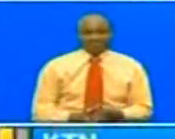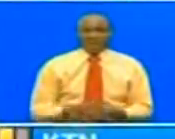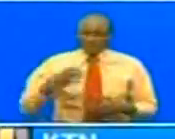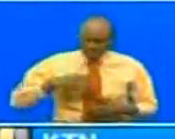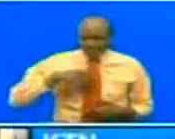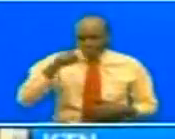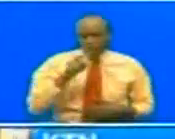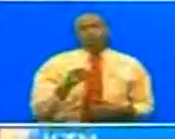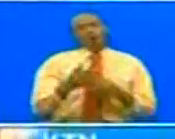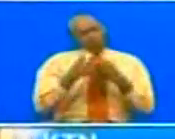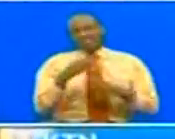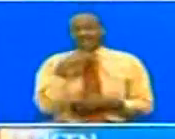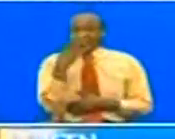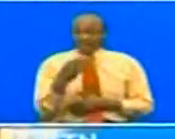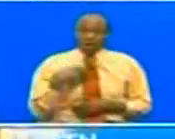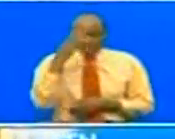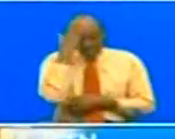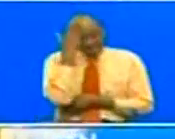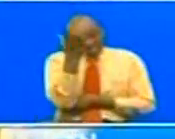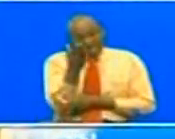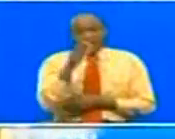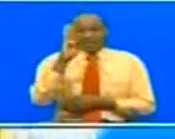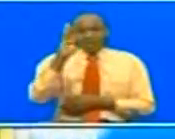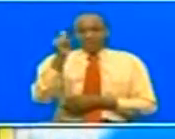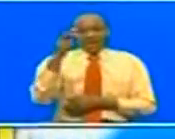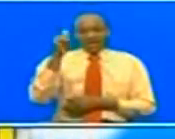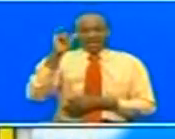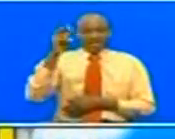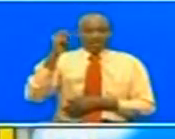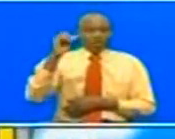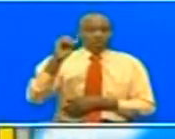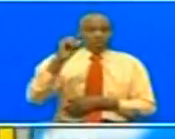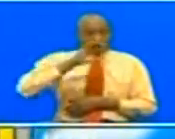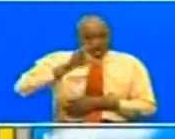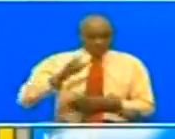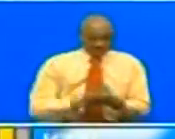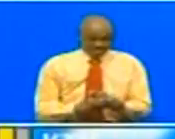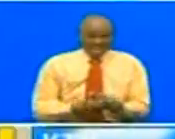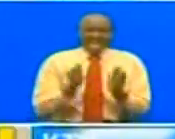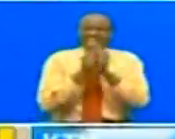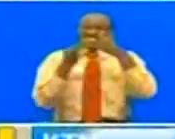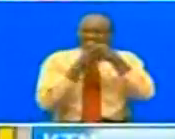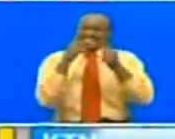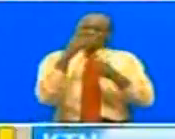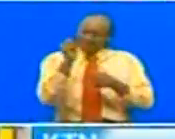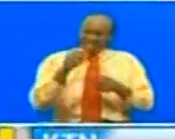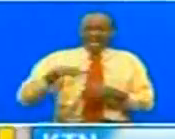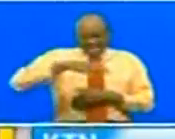Survivors of the Monday morning attacks in Baringo County, emerging from a torturous 18-kilometer terrain.